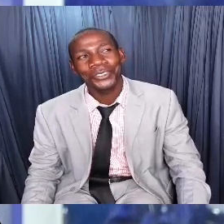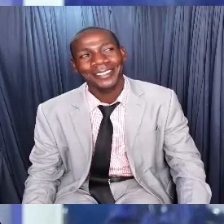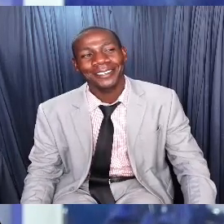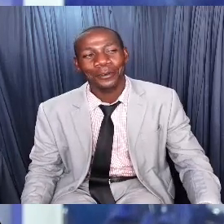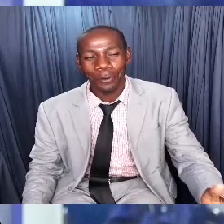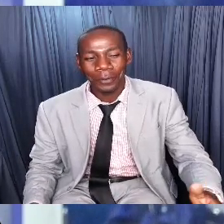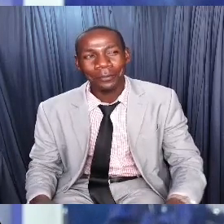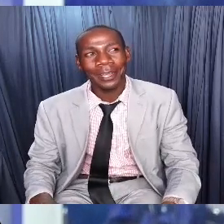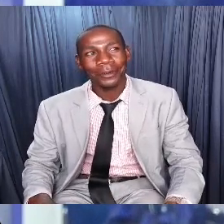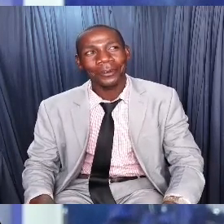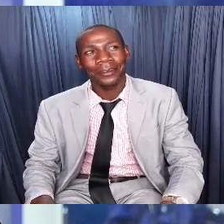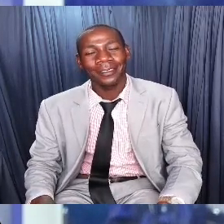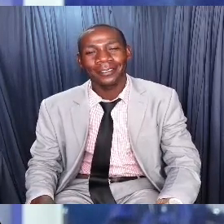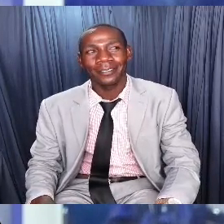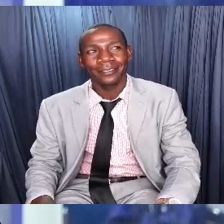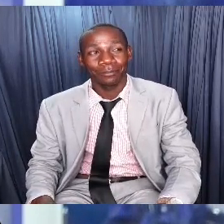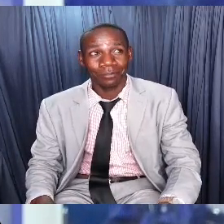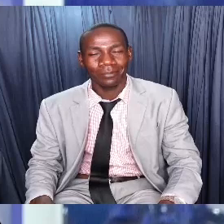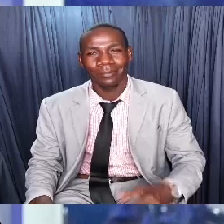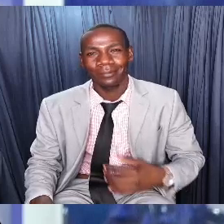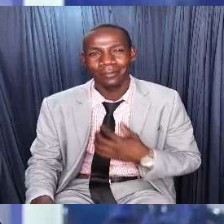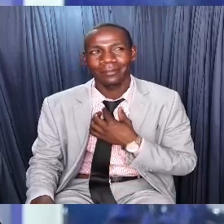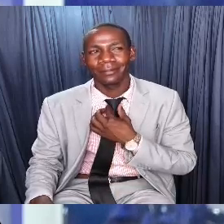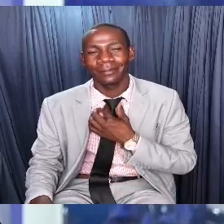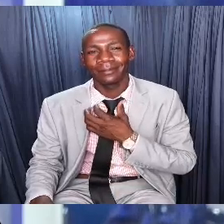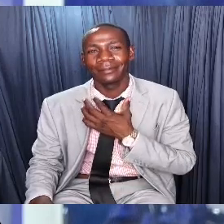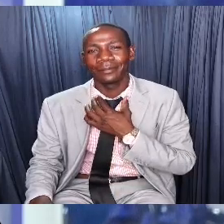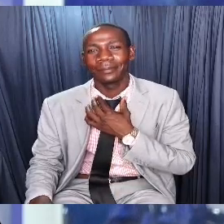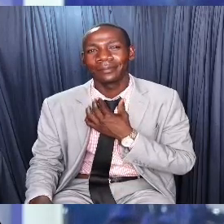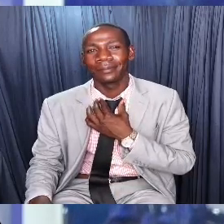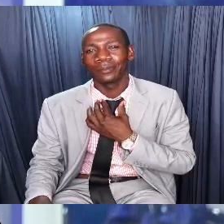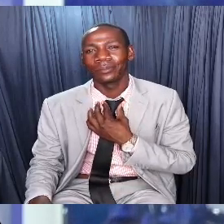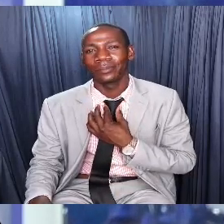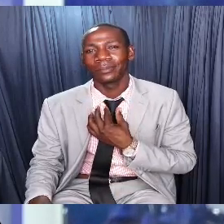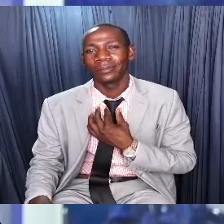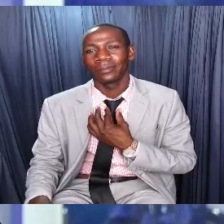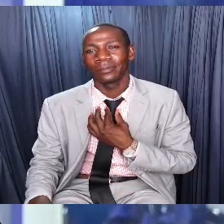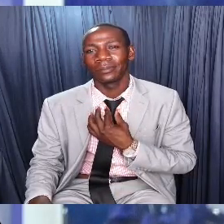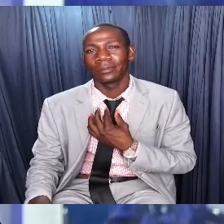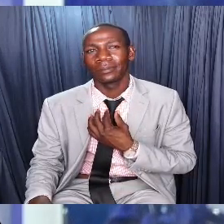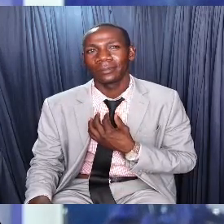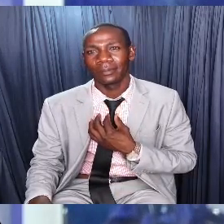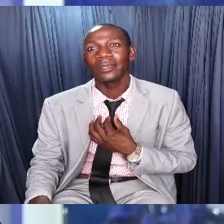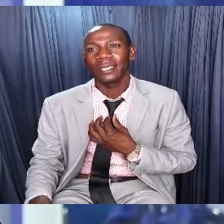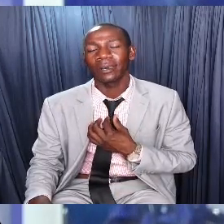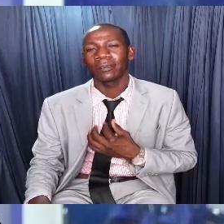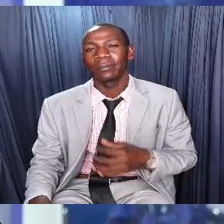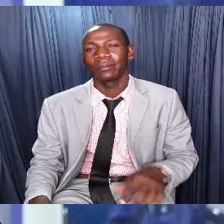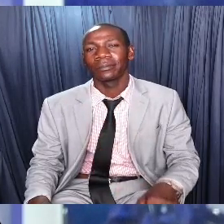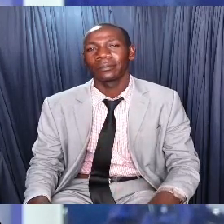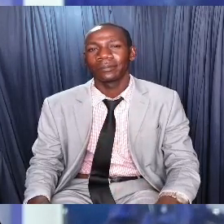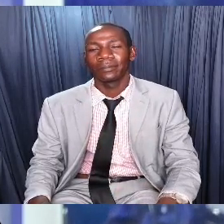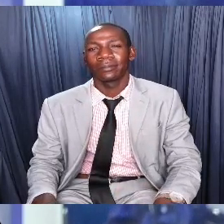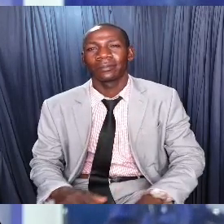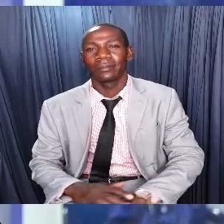when he saw them, he said unto them, Go show yourselves unto the priest. And it came to pass that as they